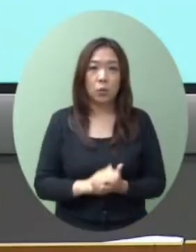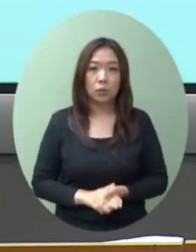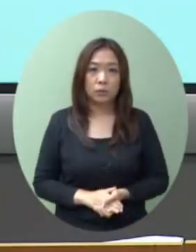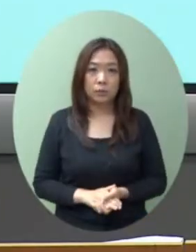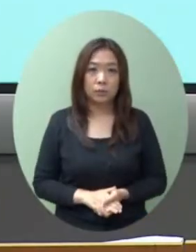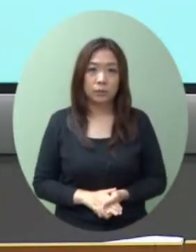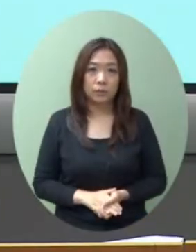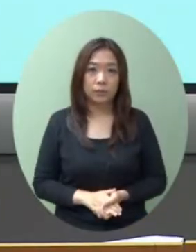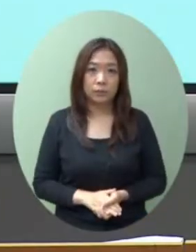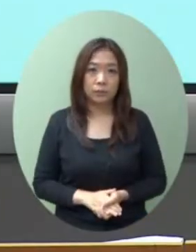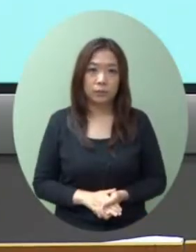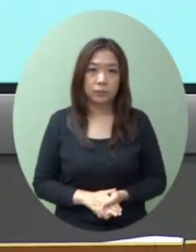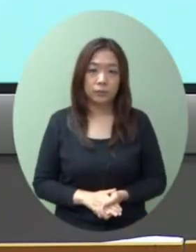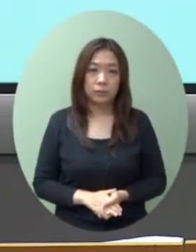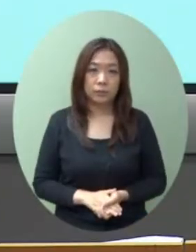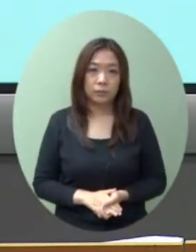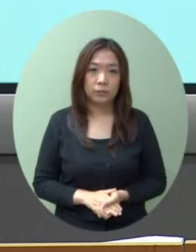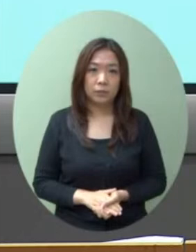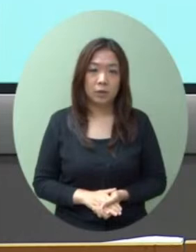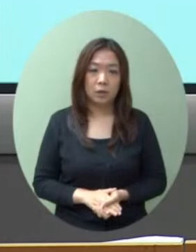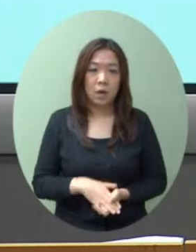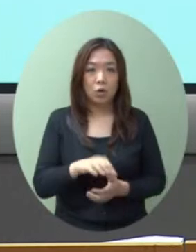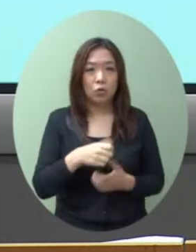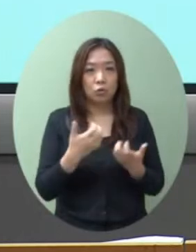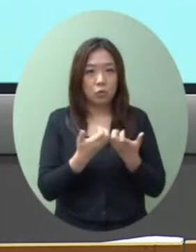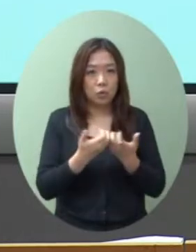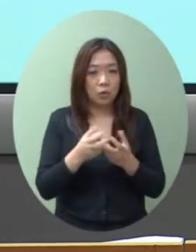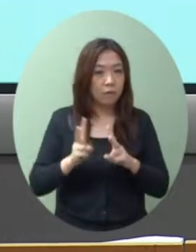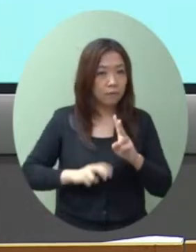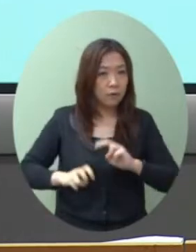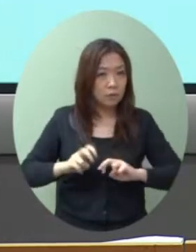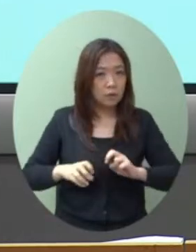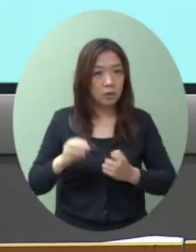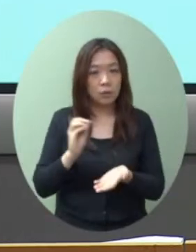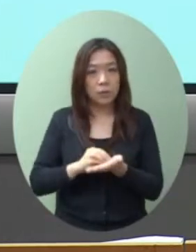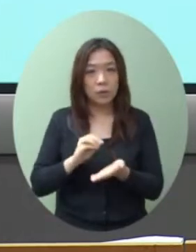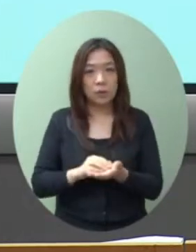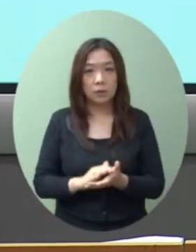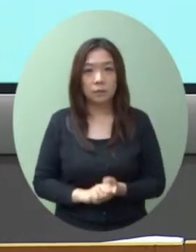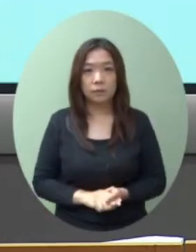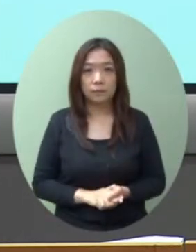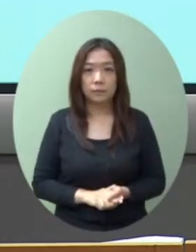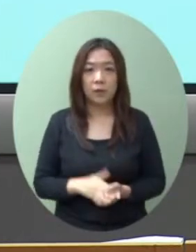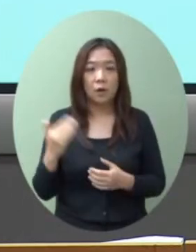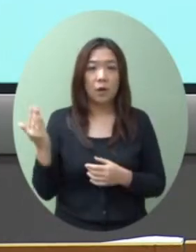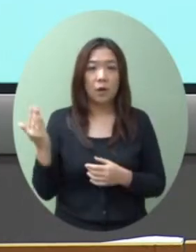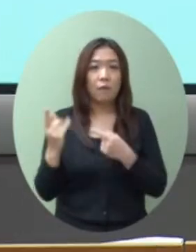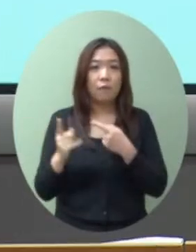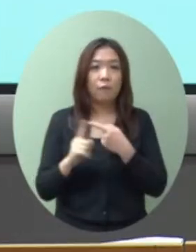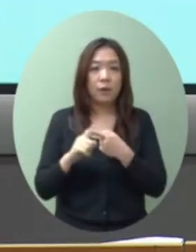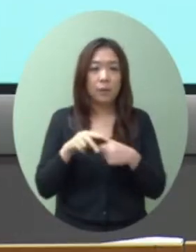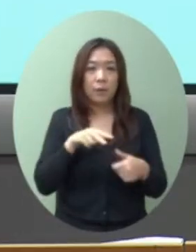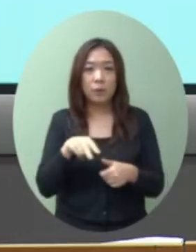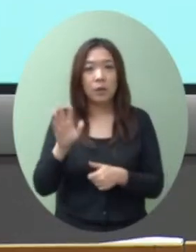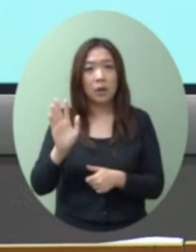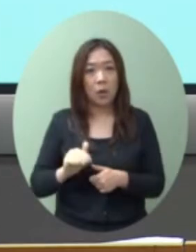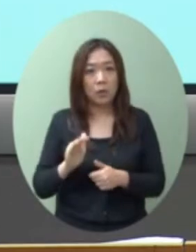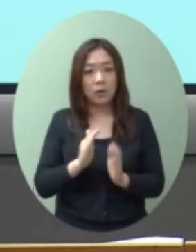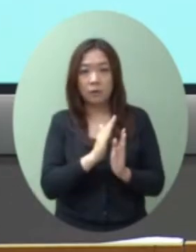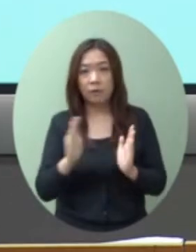The overall consideration is one of risk assessment. We analyze data